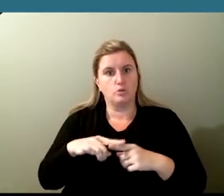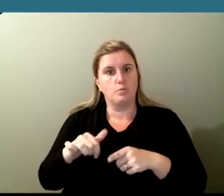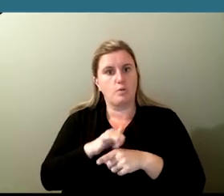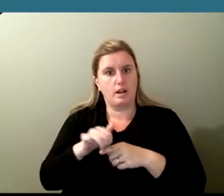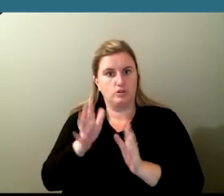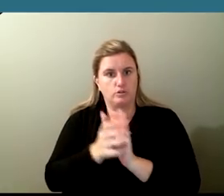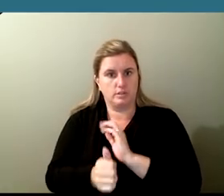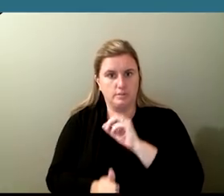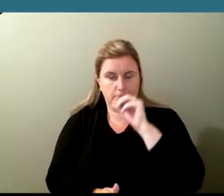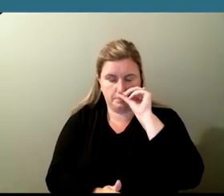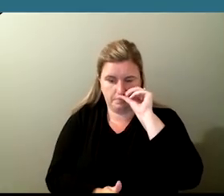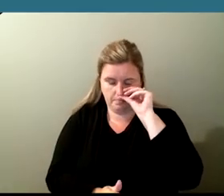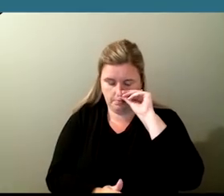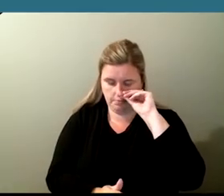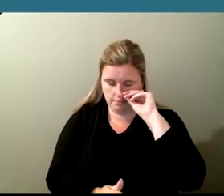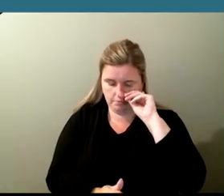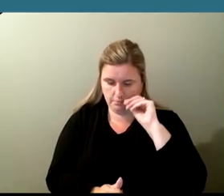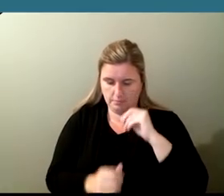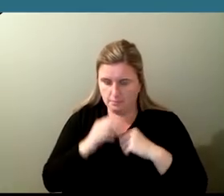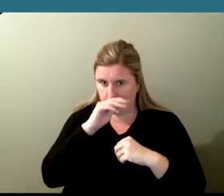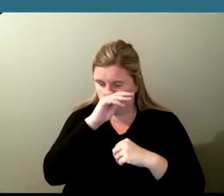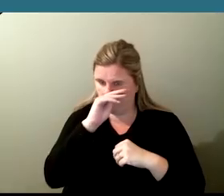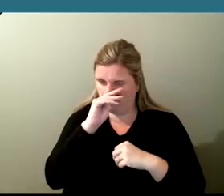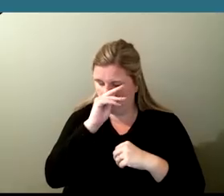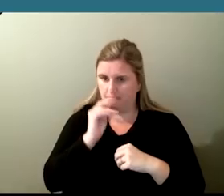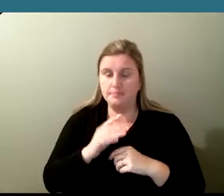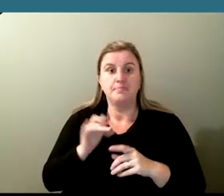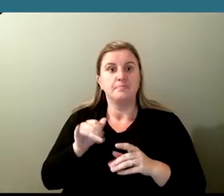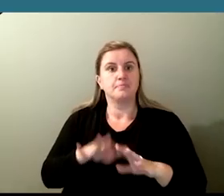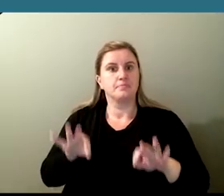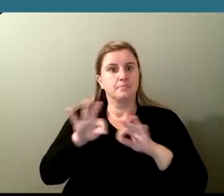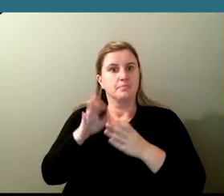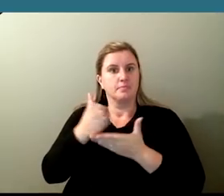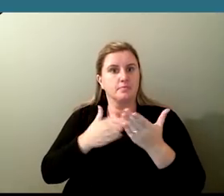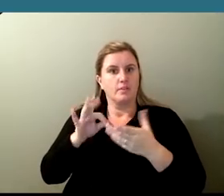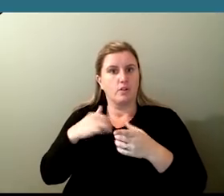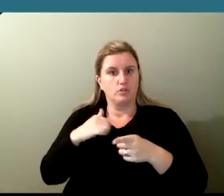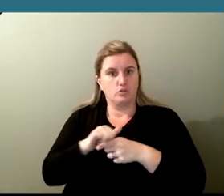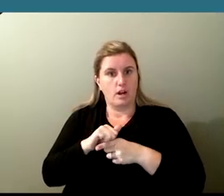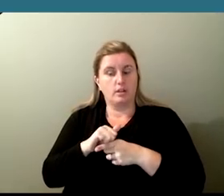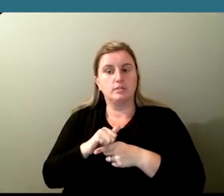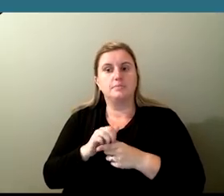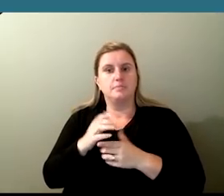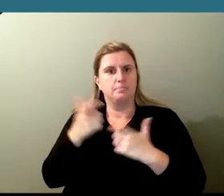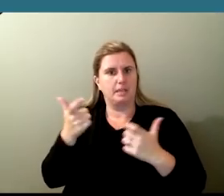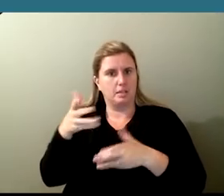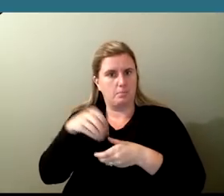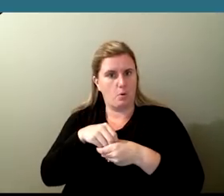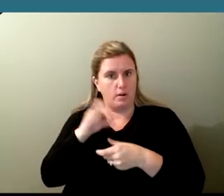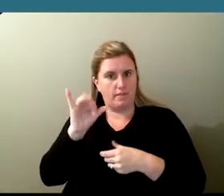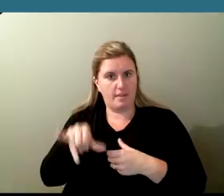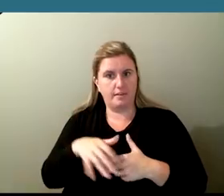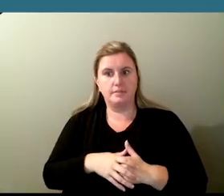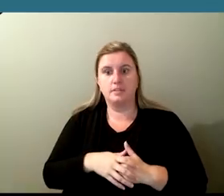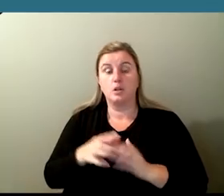skill. This is a critical feature in our training. This is a critical component in behavioral skills training. You model the